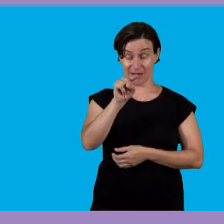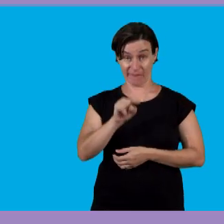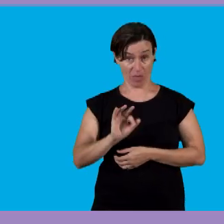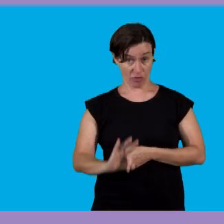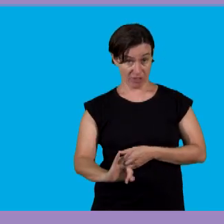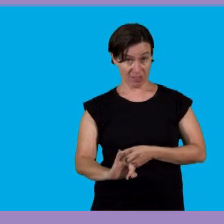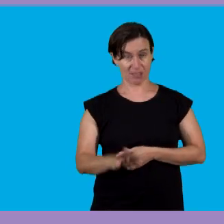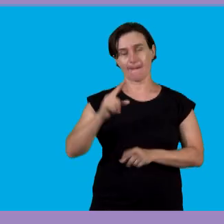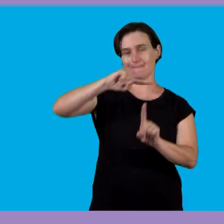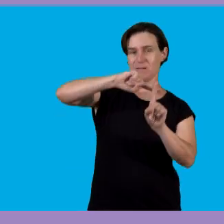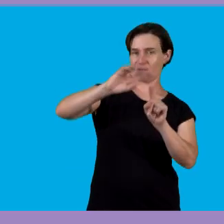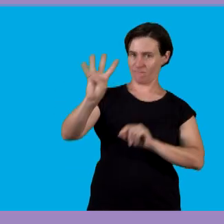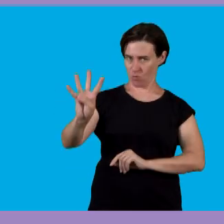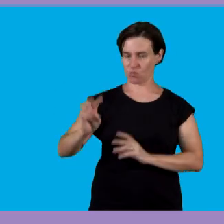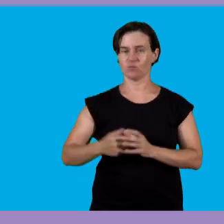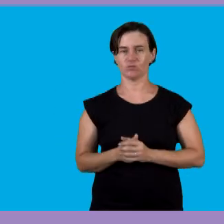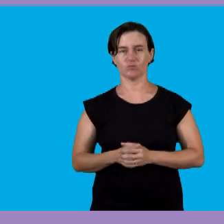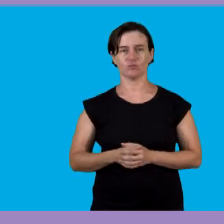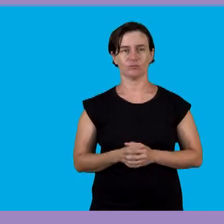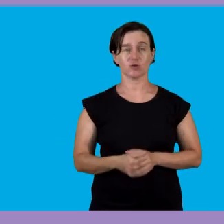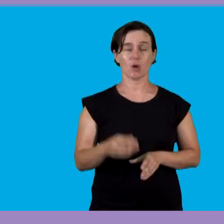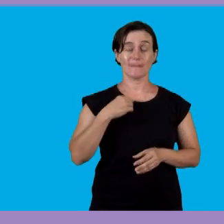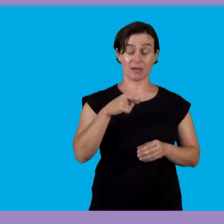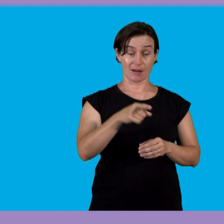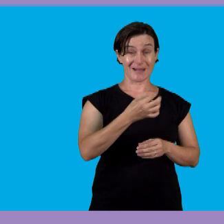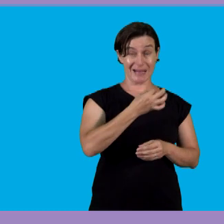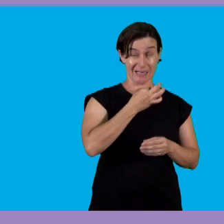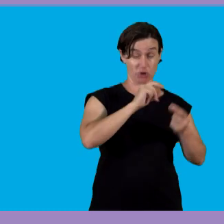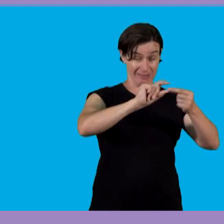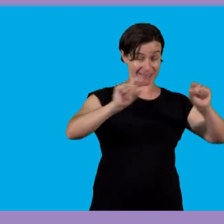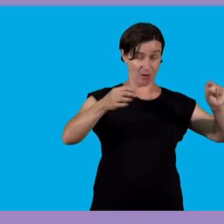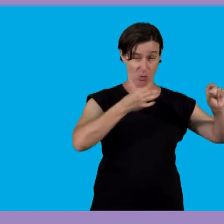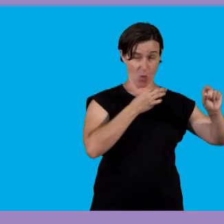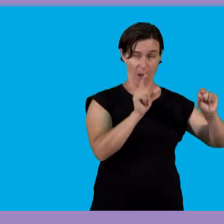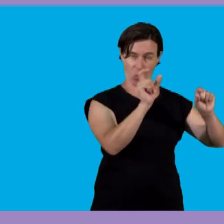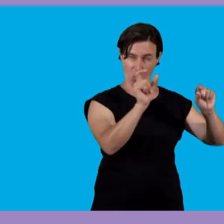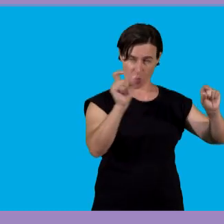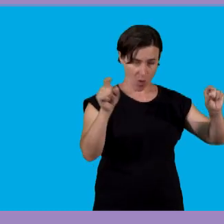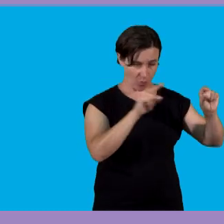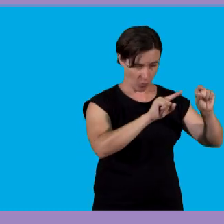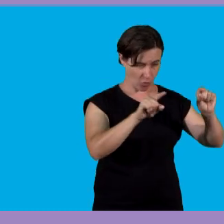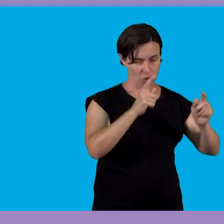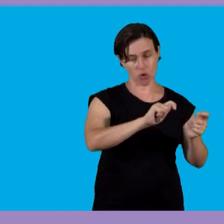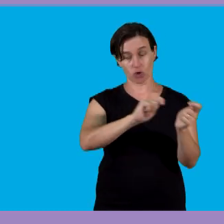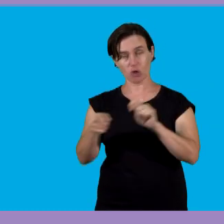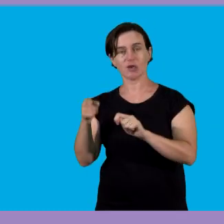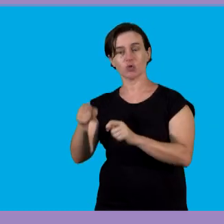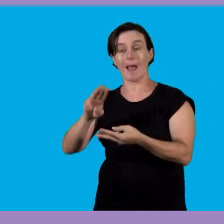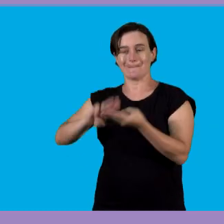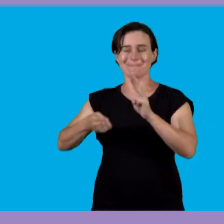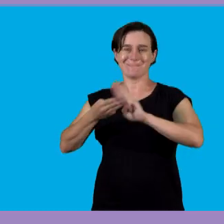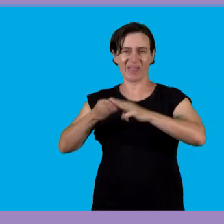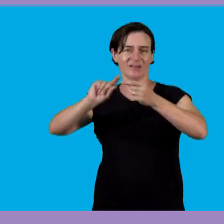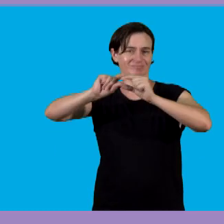are adding 4. So this is us moving from word representation to a formula or an